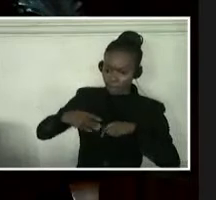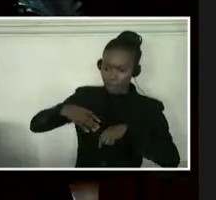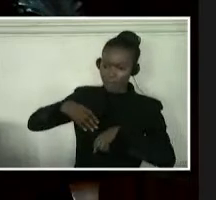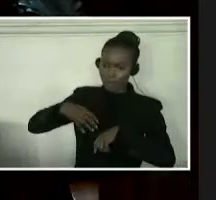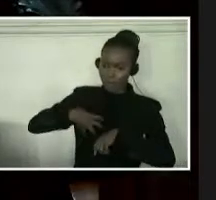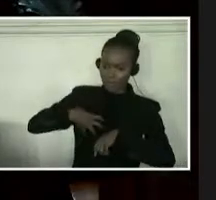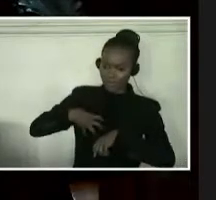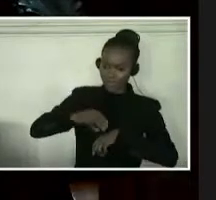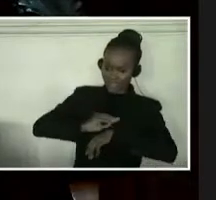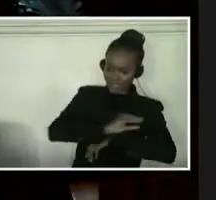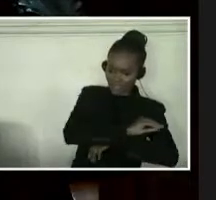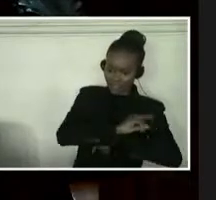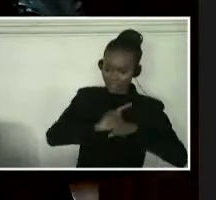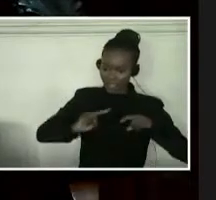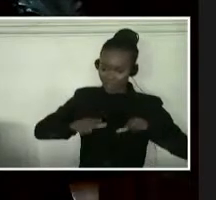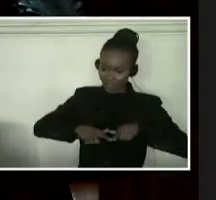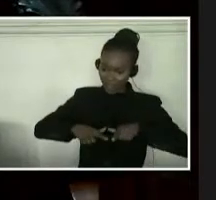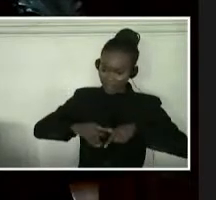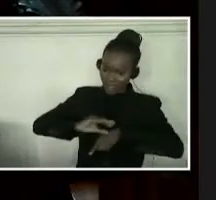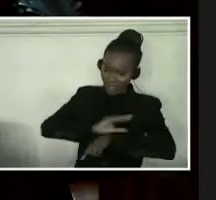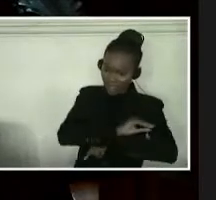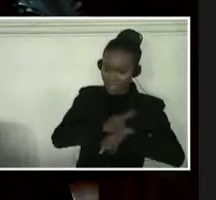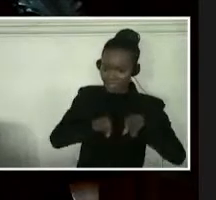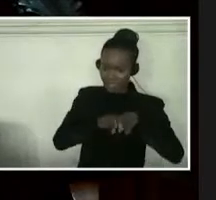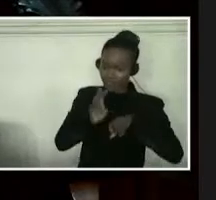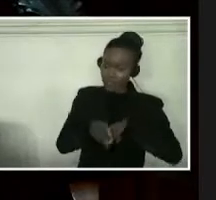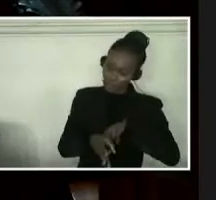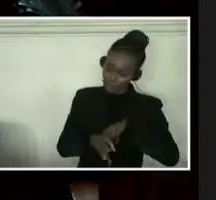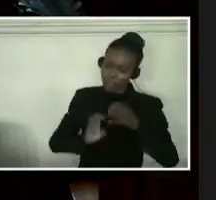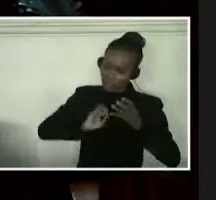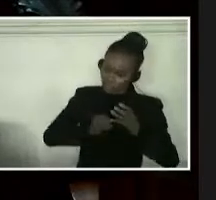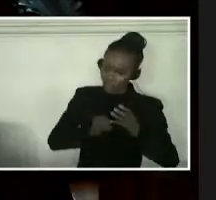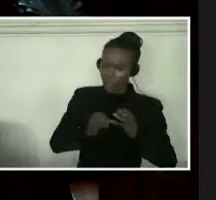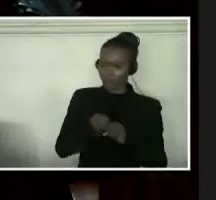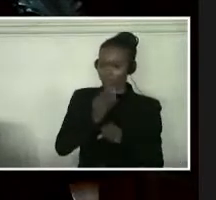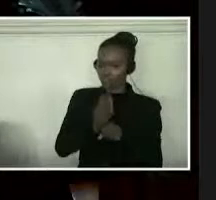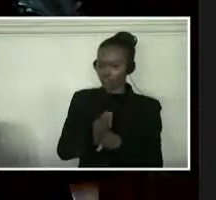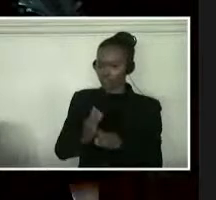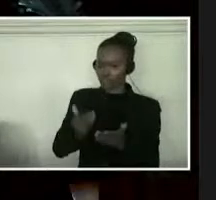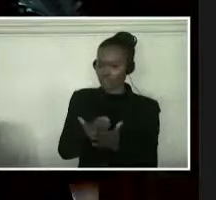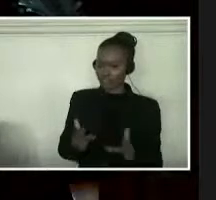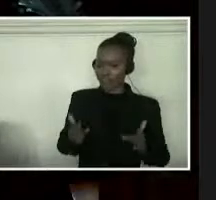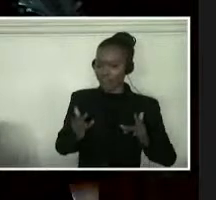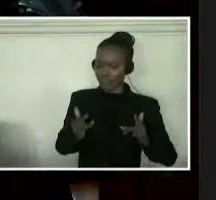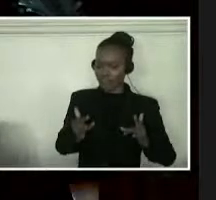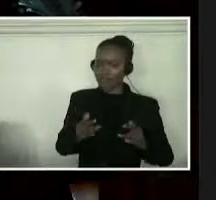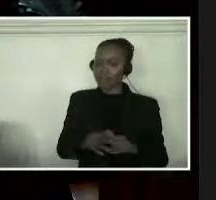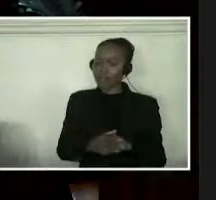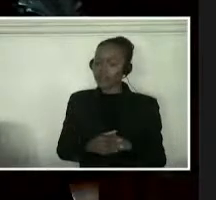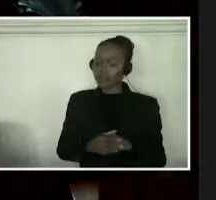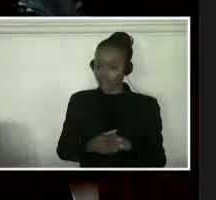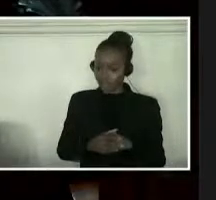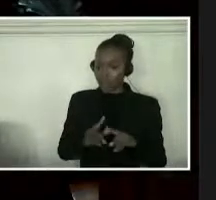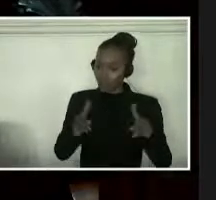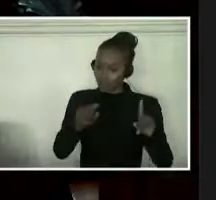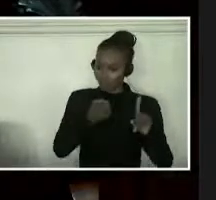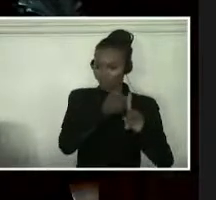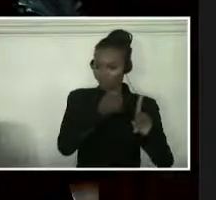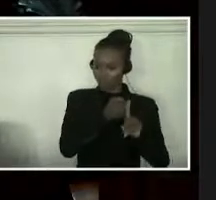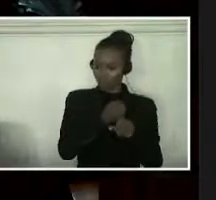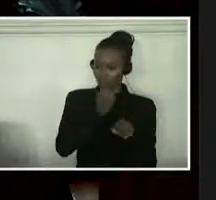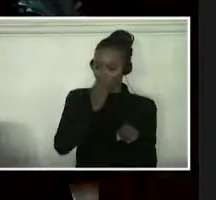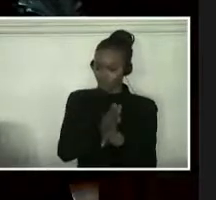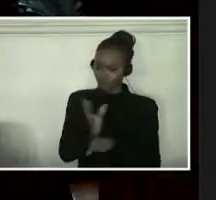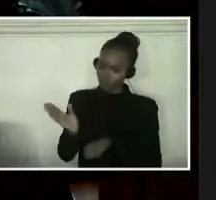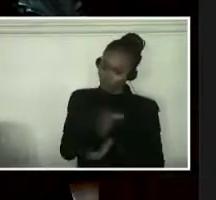most of our attention and resources on saving lives from the comfort 19 pandemic nevertheless we have strived to ensure that all health